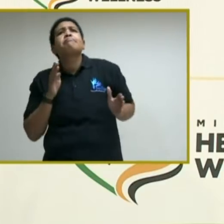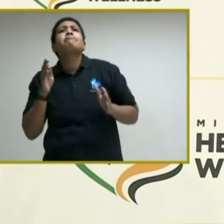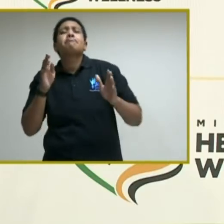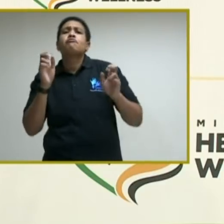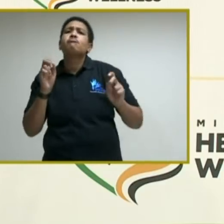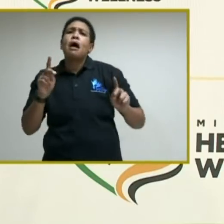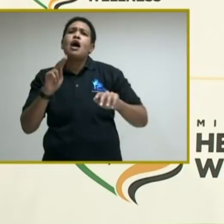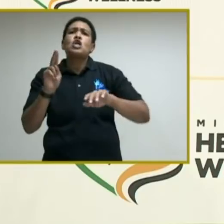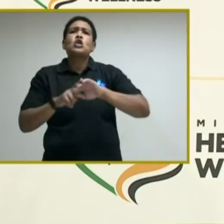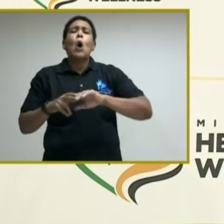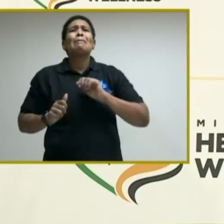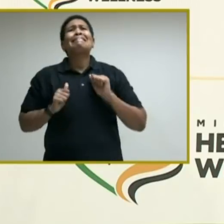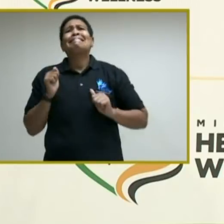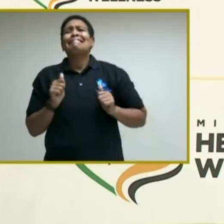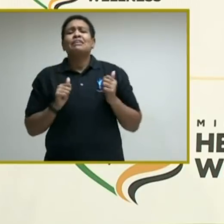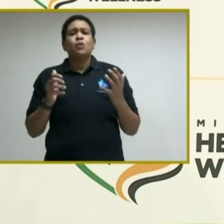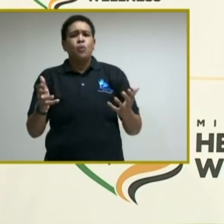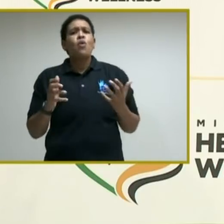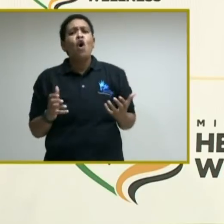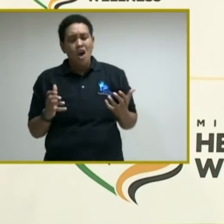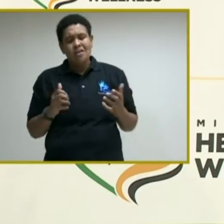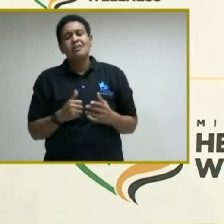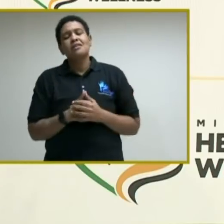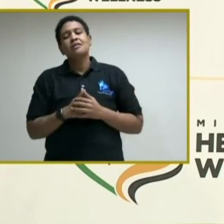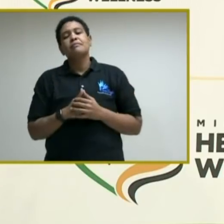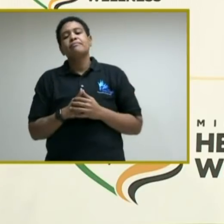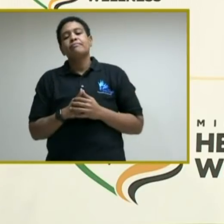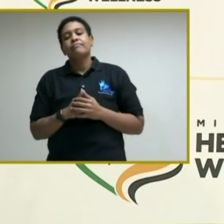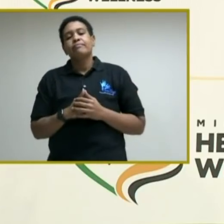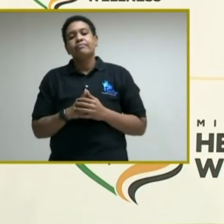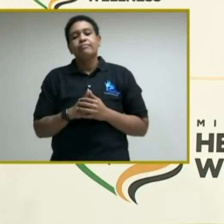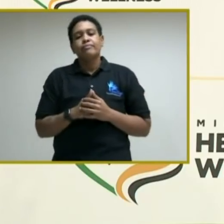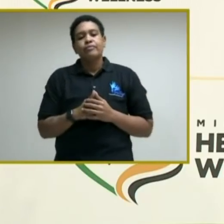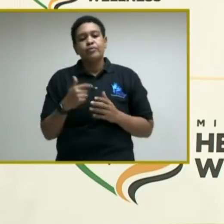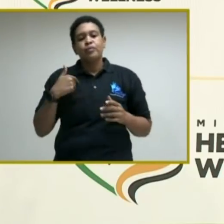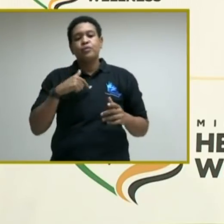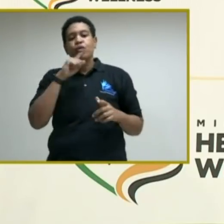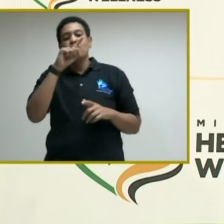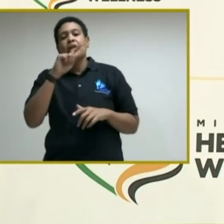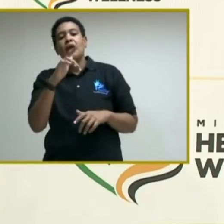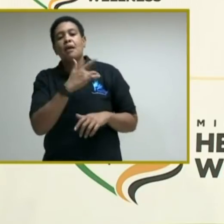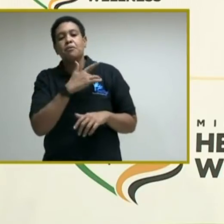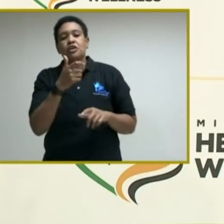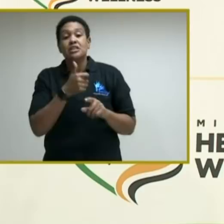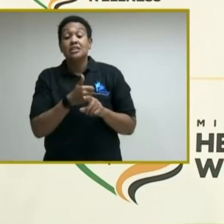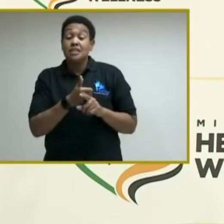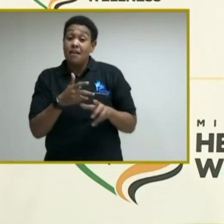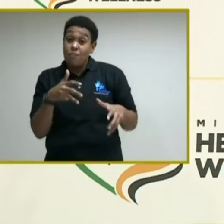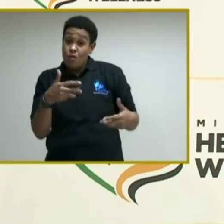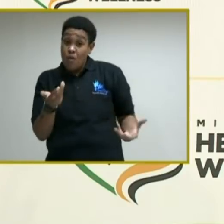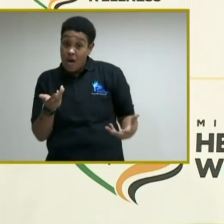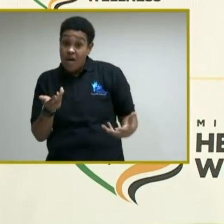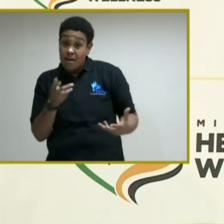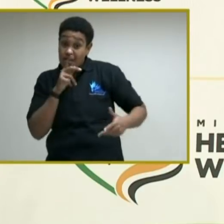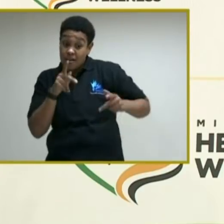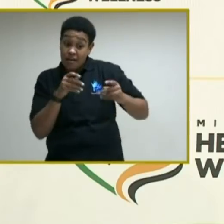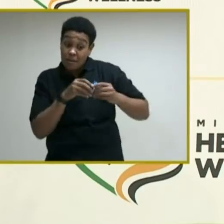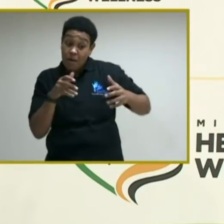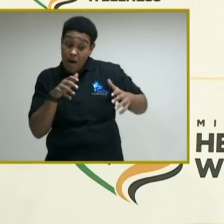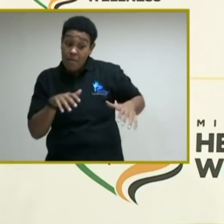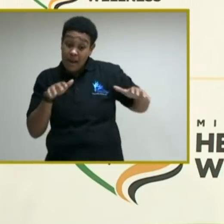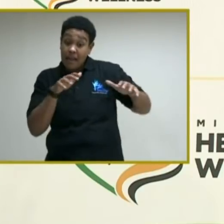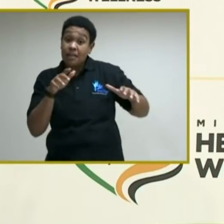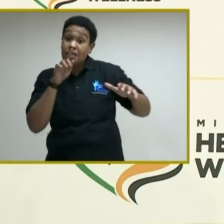restoring normality. And we do appreciate that the population,